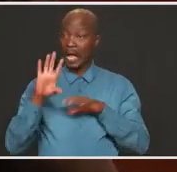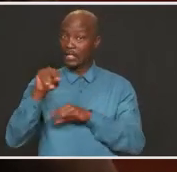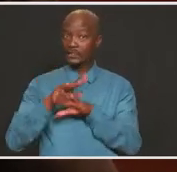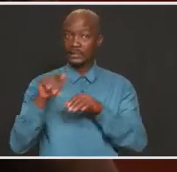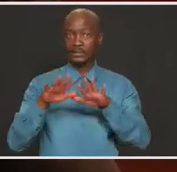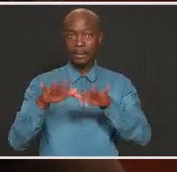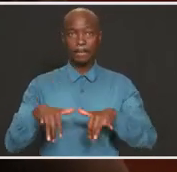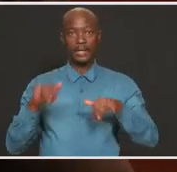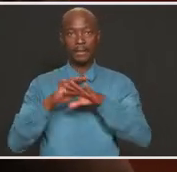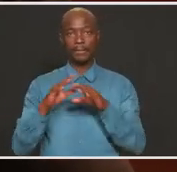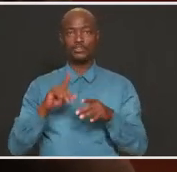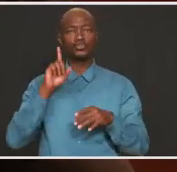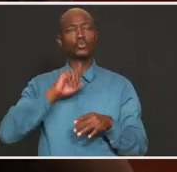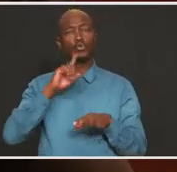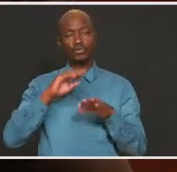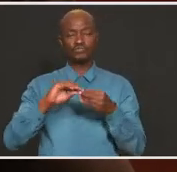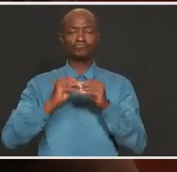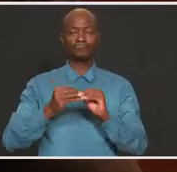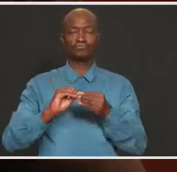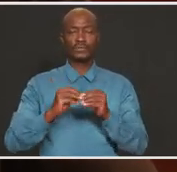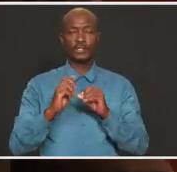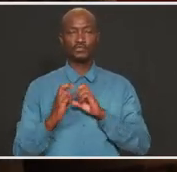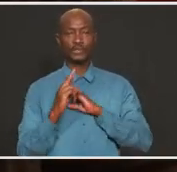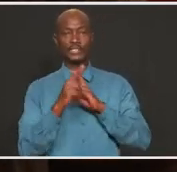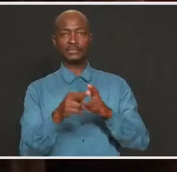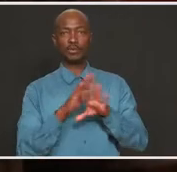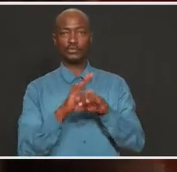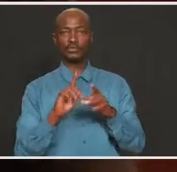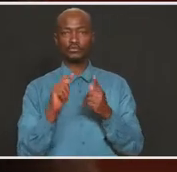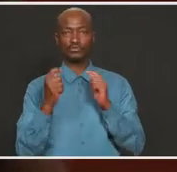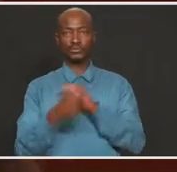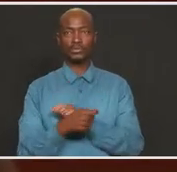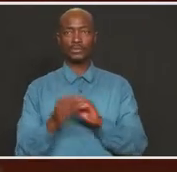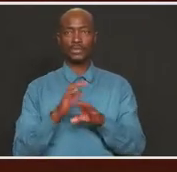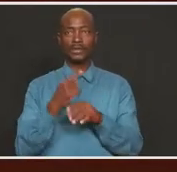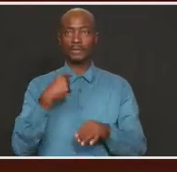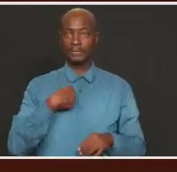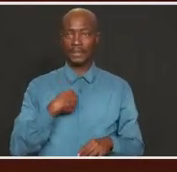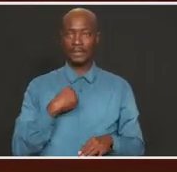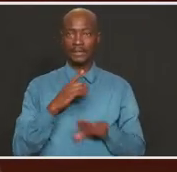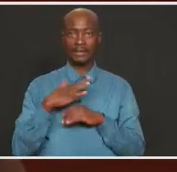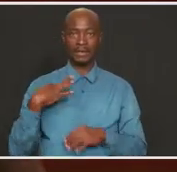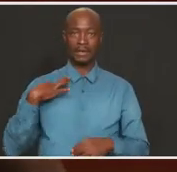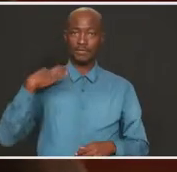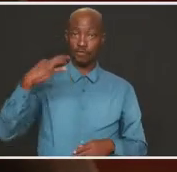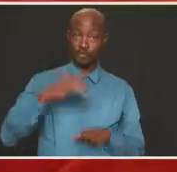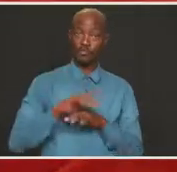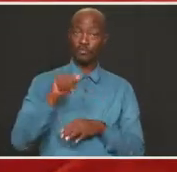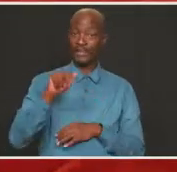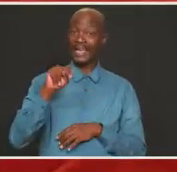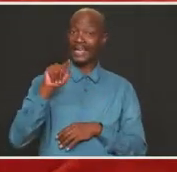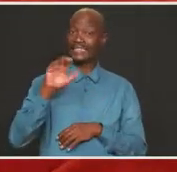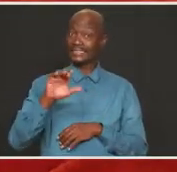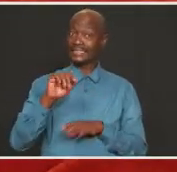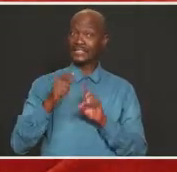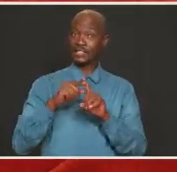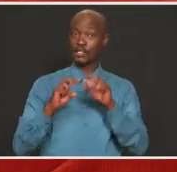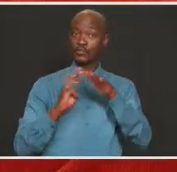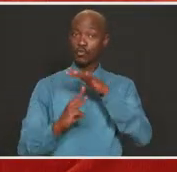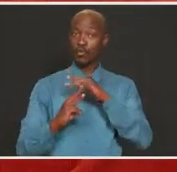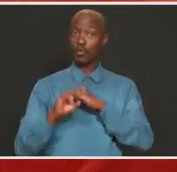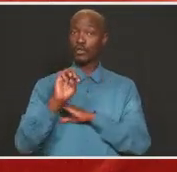amend legislation to respond to the changing condition a volunteer of the ANC in 147